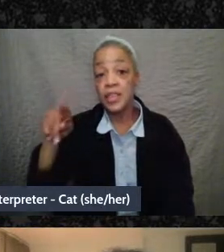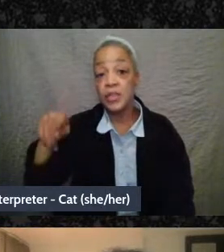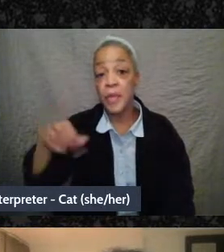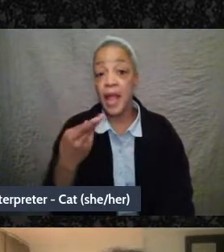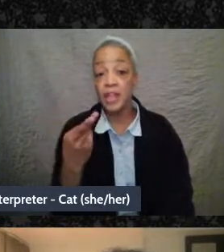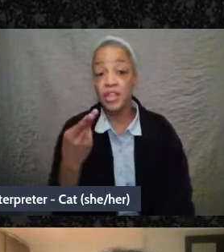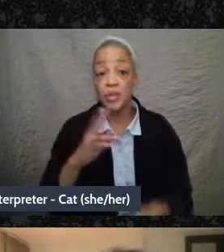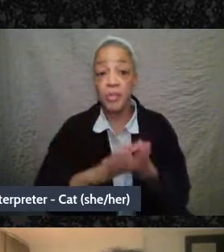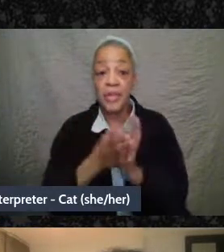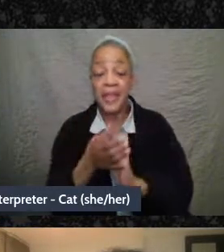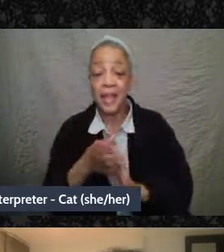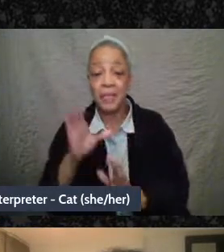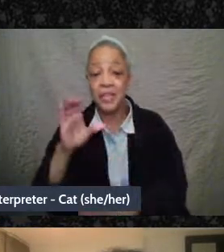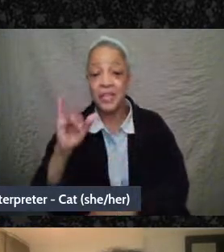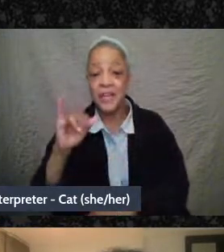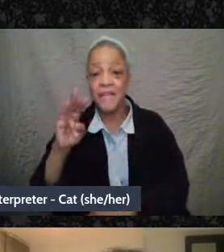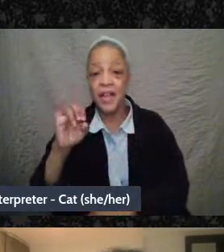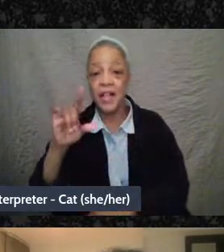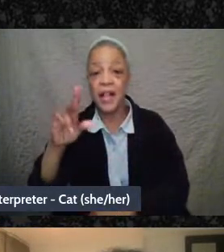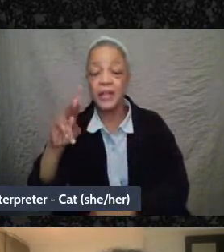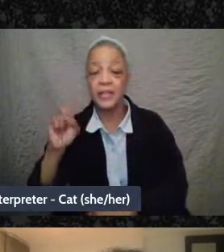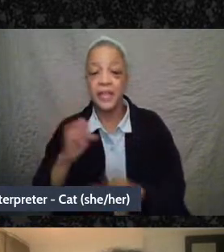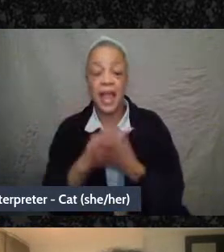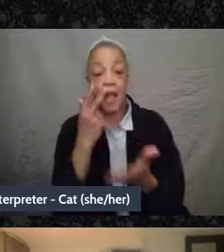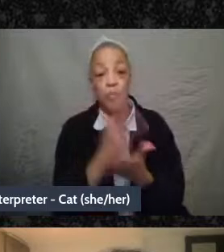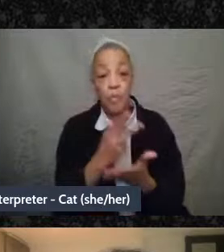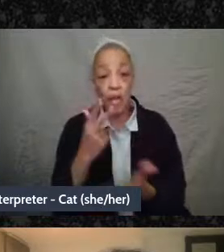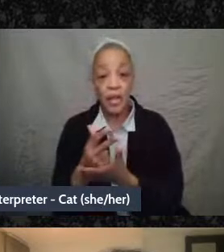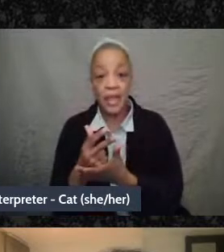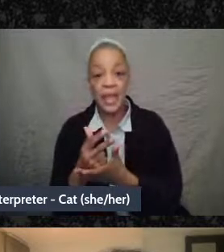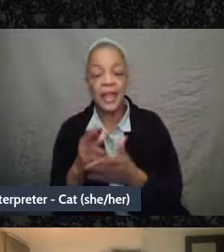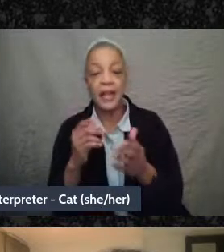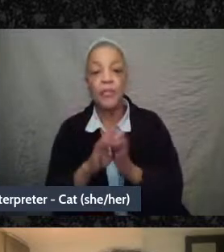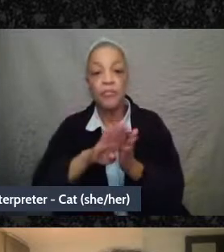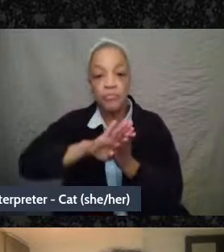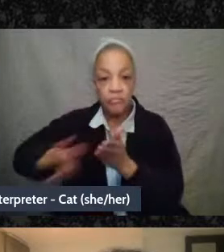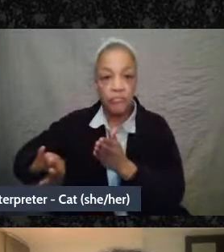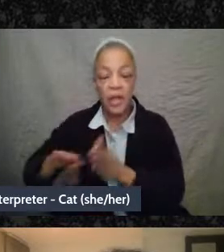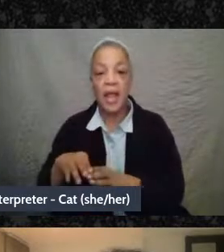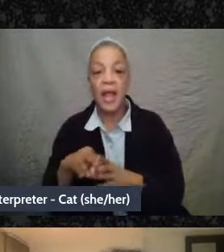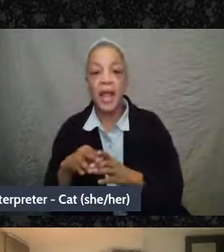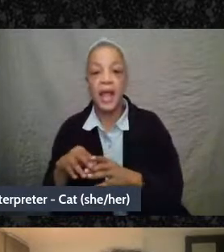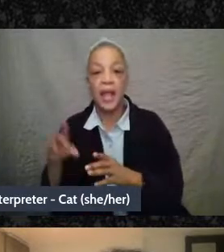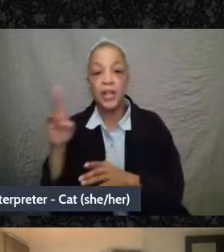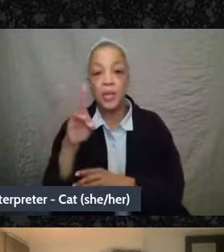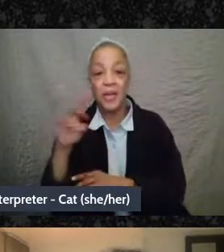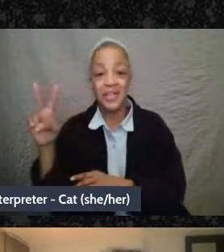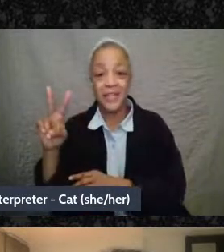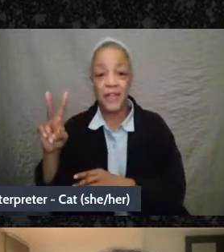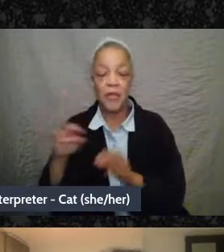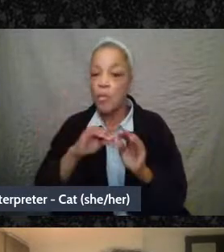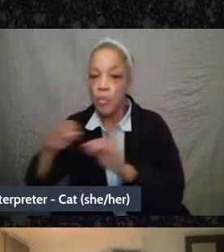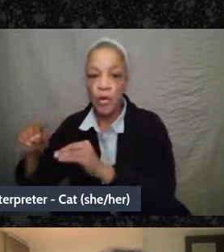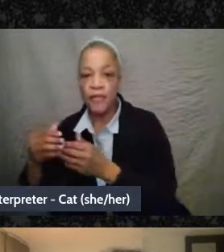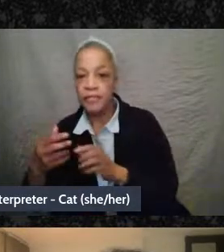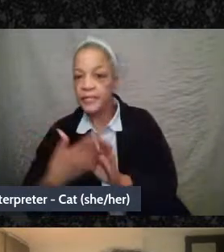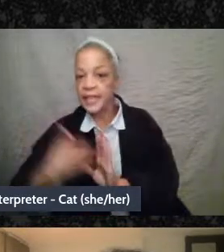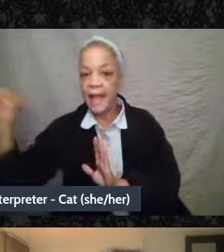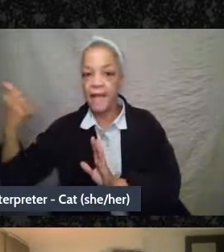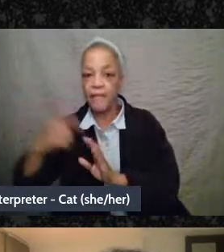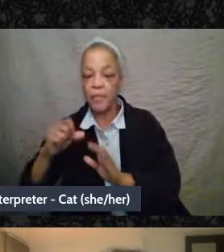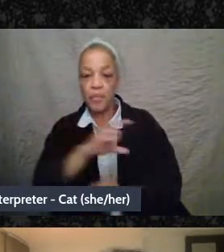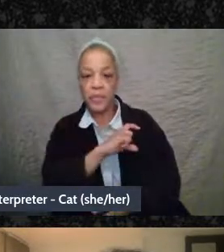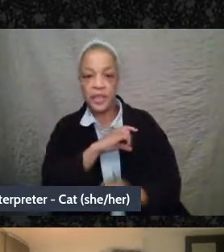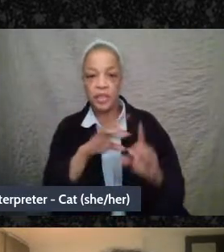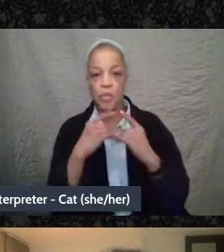parking enforcement and domestic violence advocates out of the police department. We moved $30 million out of SPD